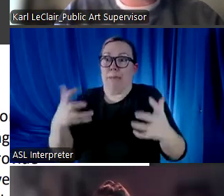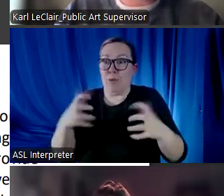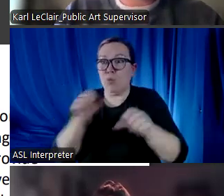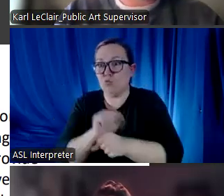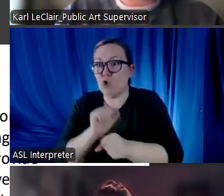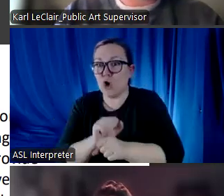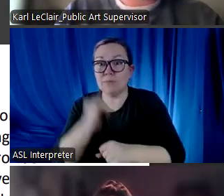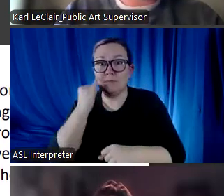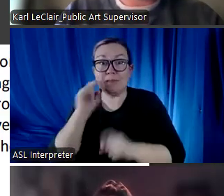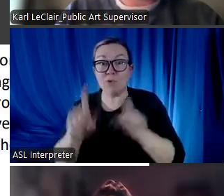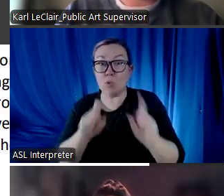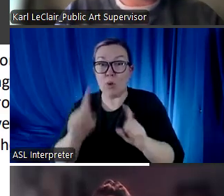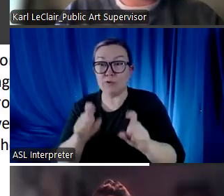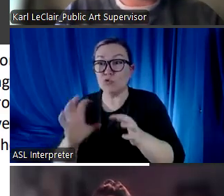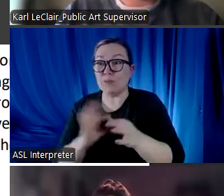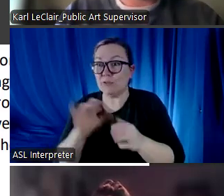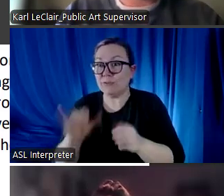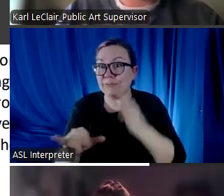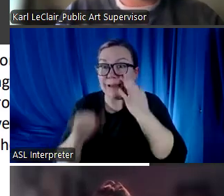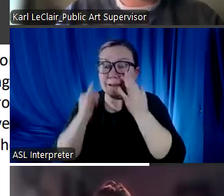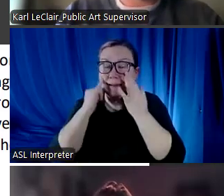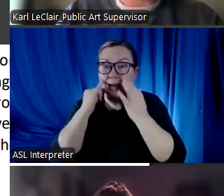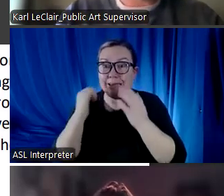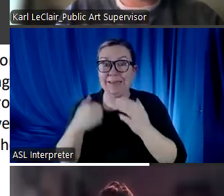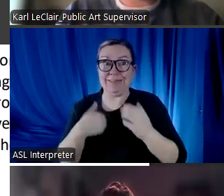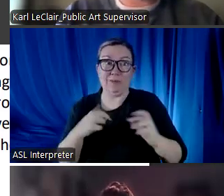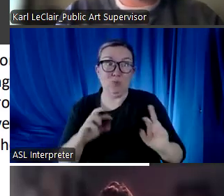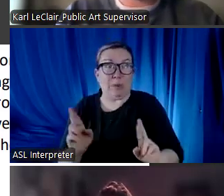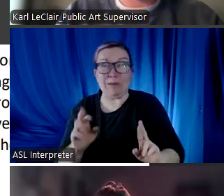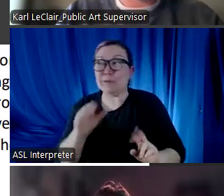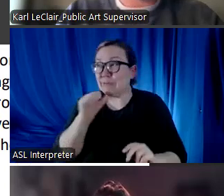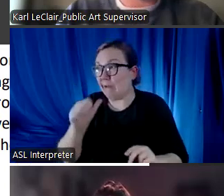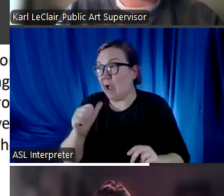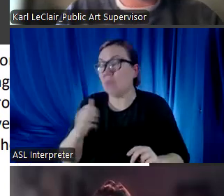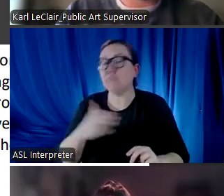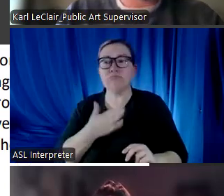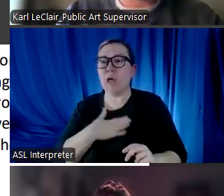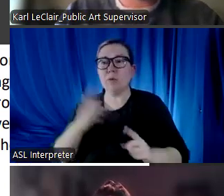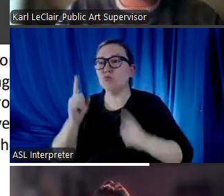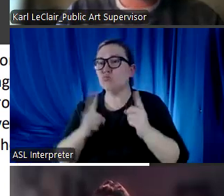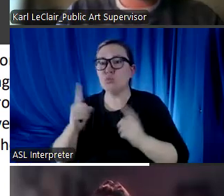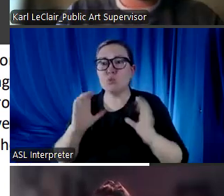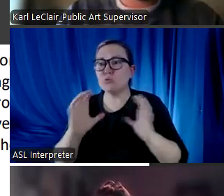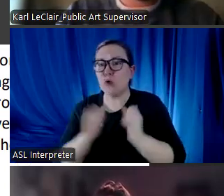If you have questions about that, whether or not you may be prepared, that's something I'd be happy to chat with you about.